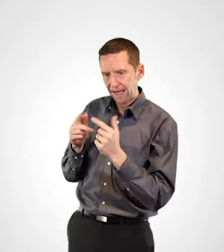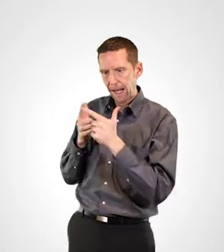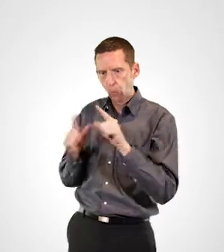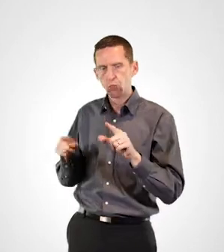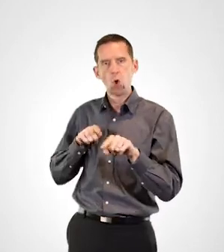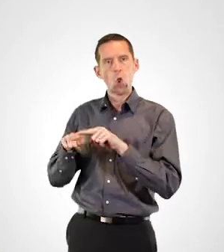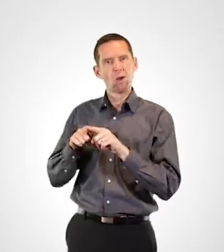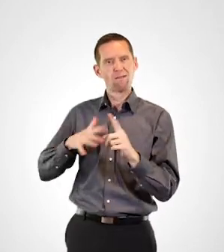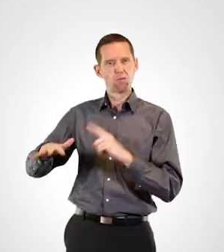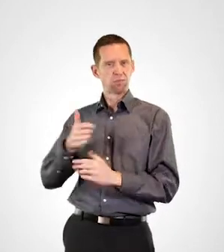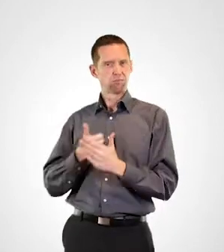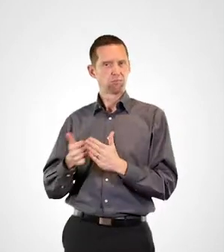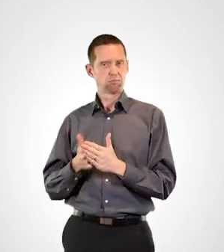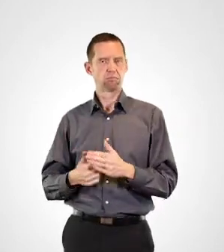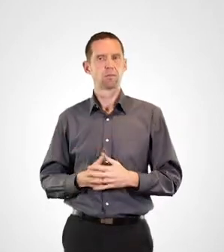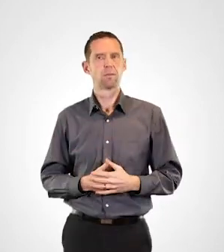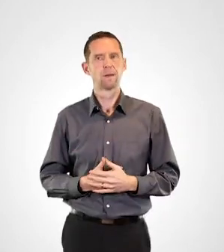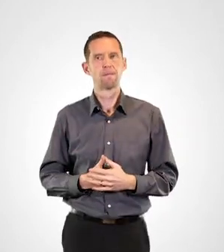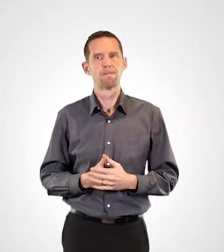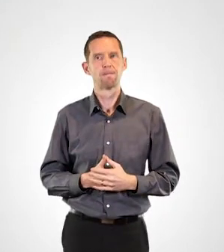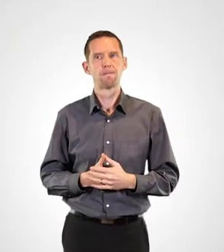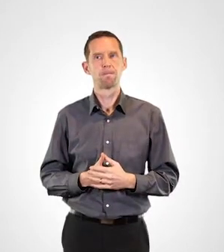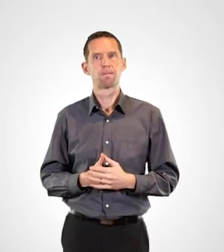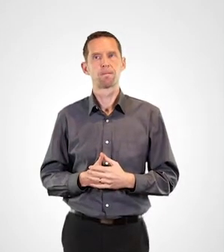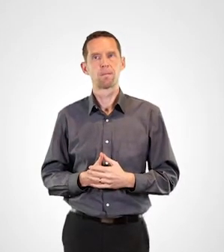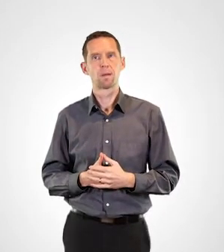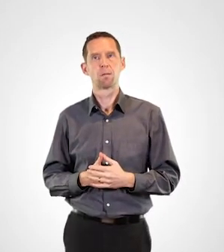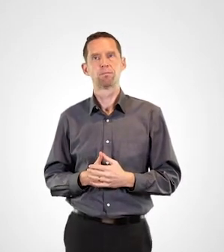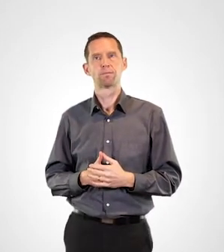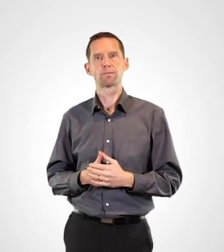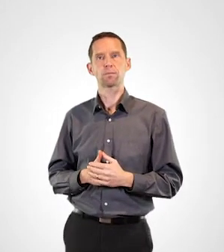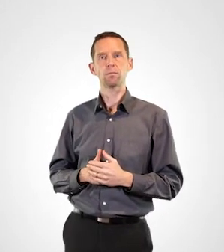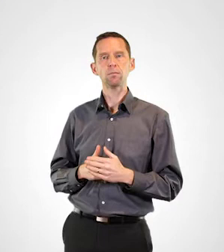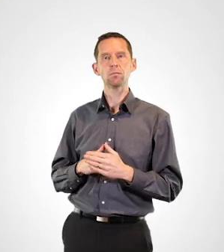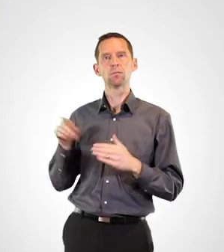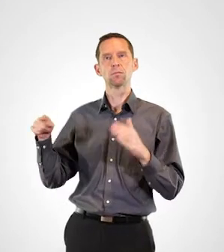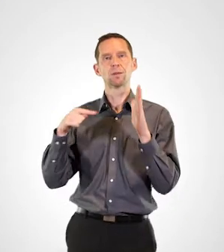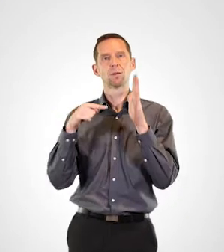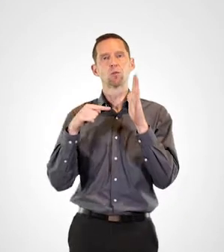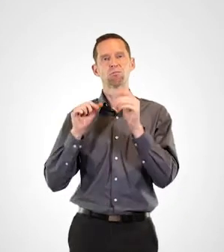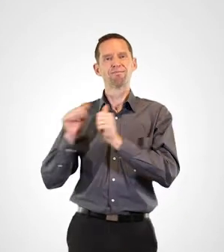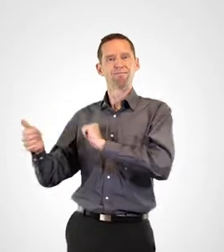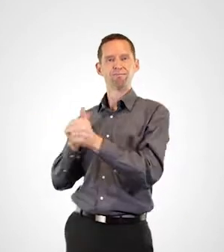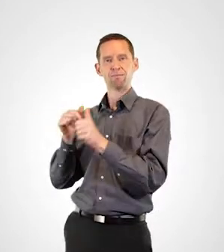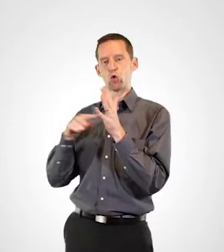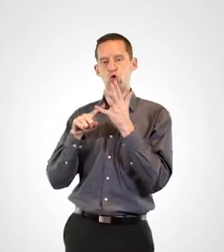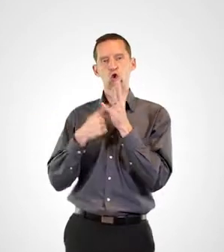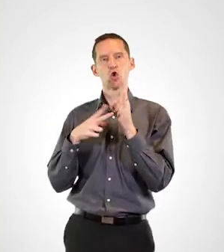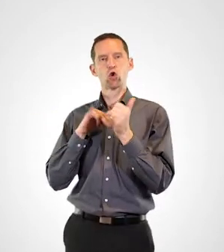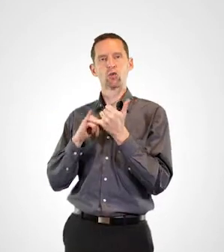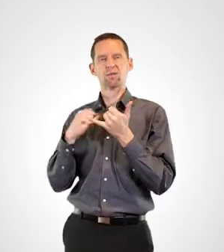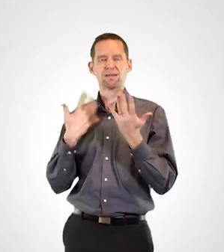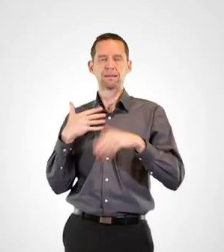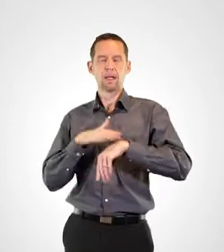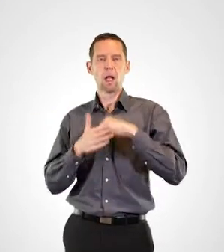environments. And here's a conversational turns normative table. I won't take the time to walk you through it, but again,